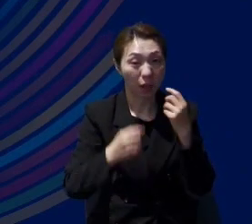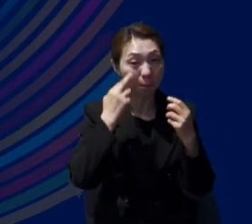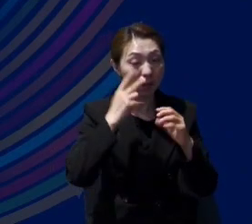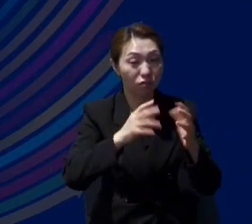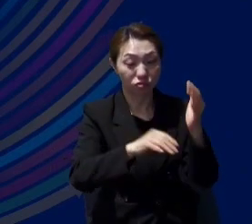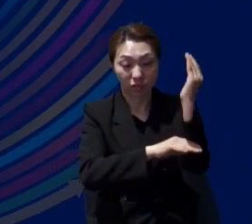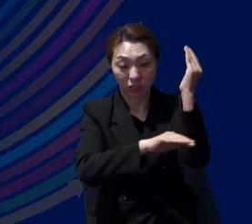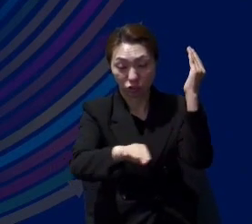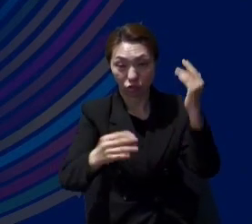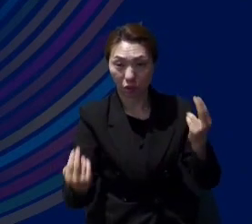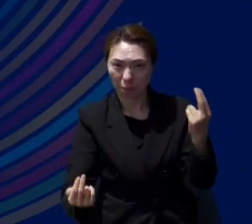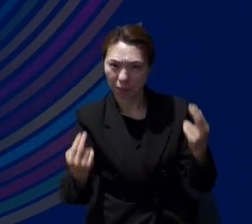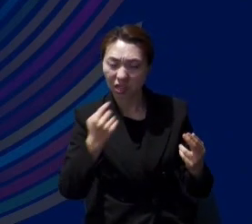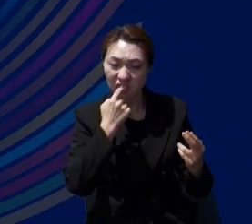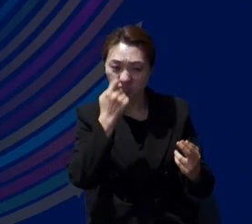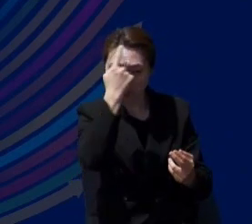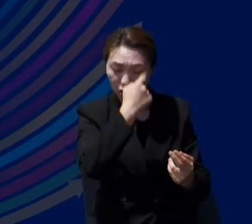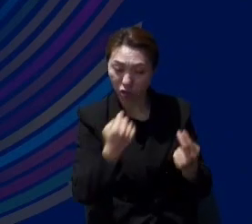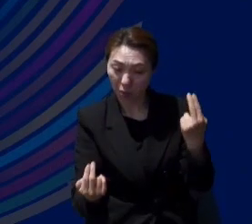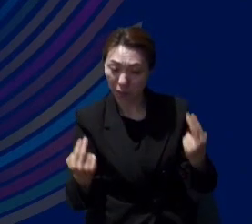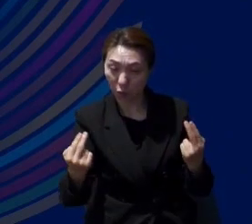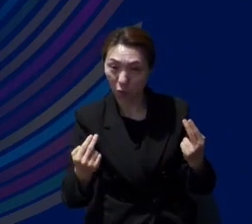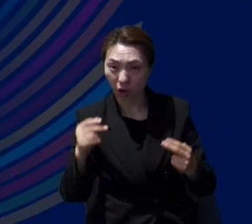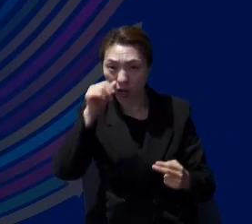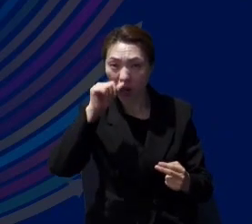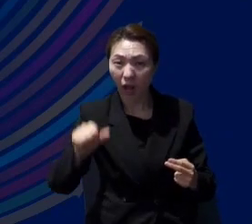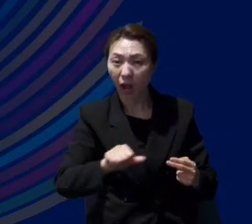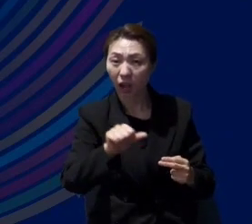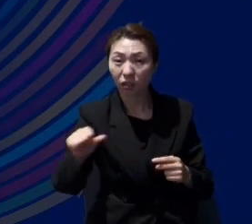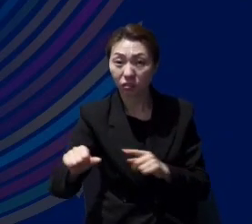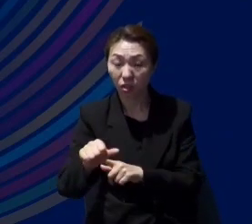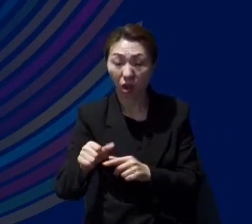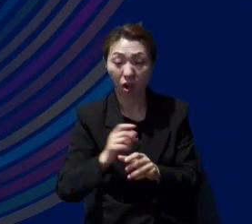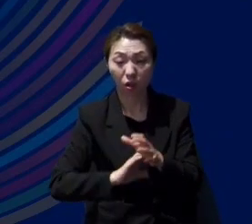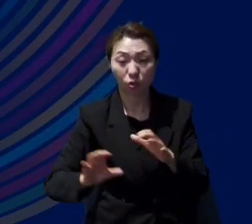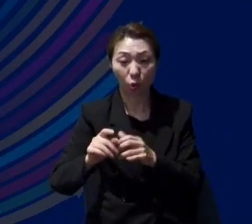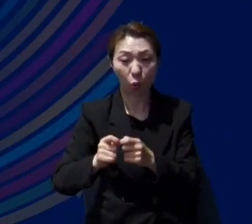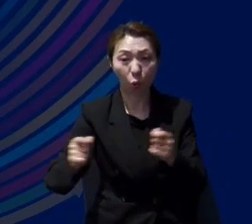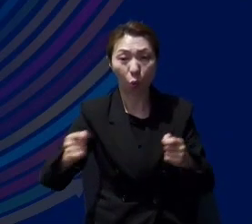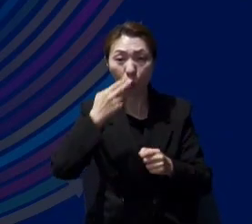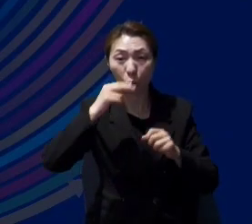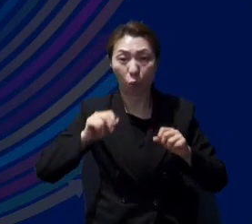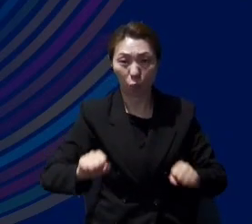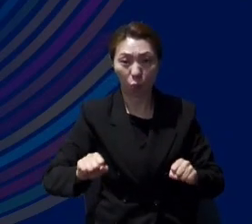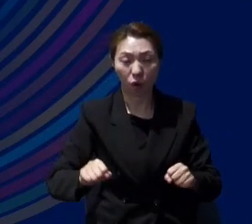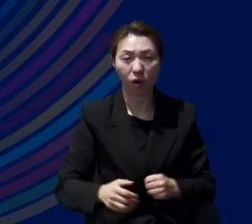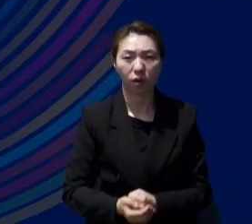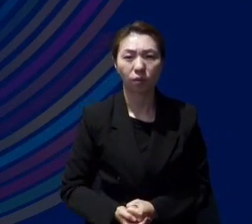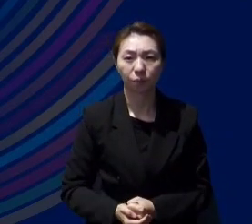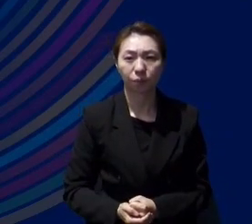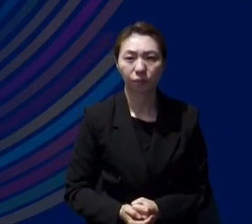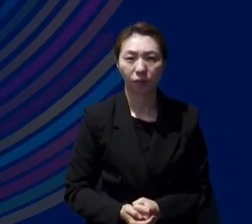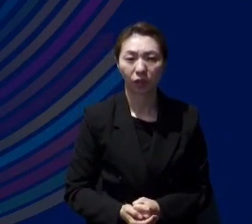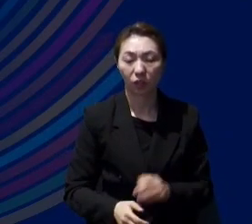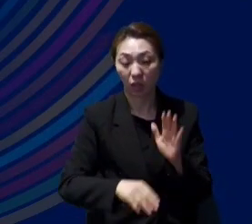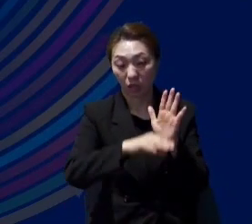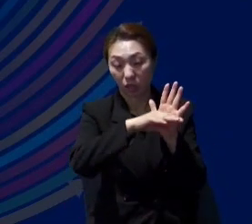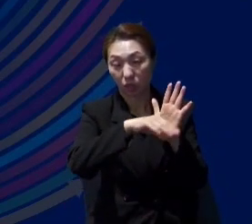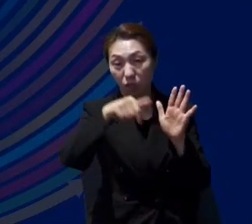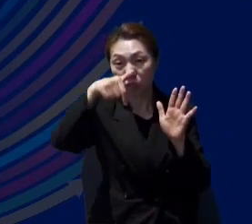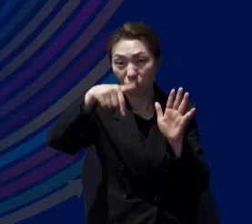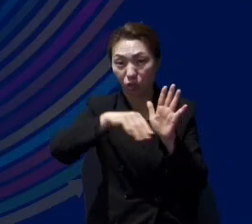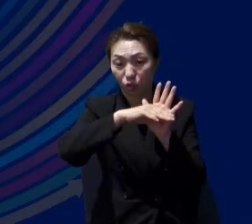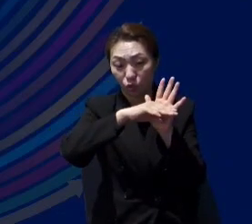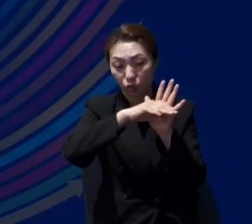counties in the American Southwest and in Texas and again in Hawaii where the reverse is true. And then conversely, for the American Indian,